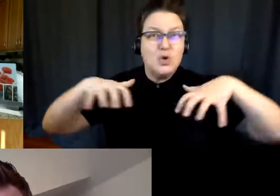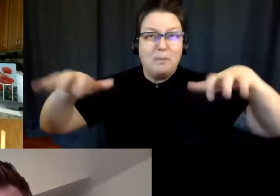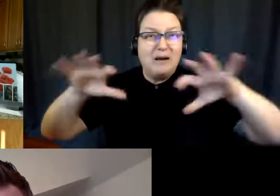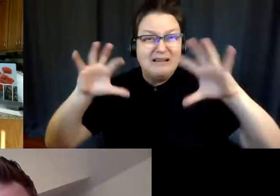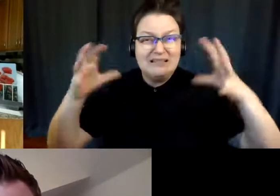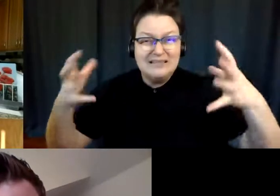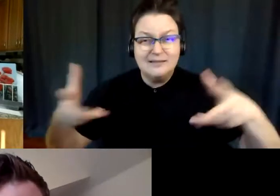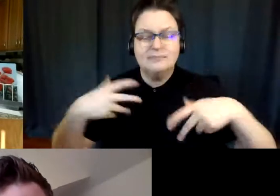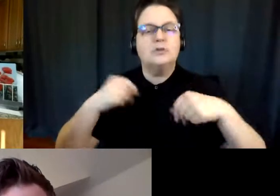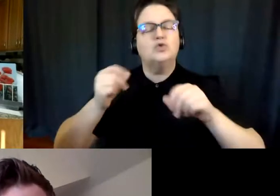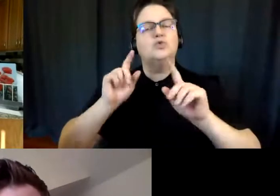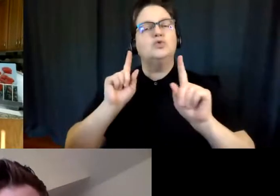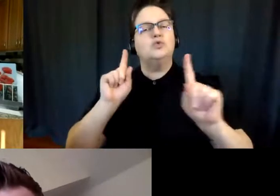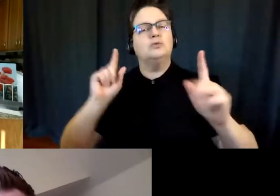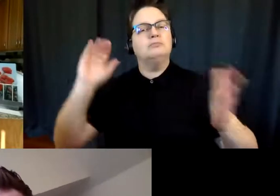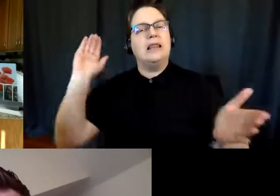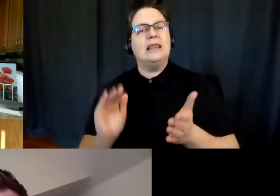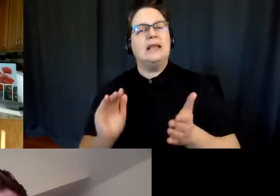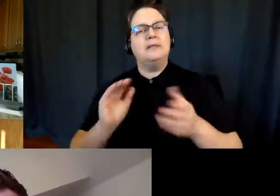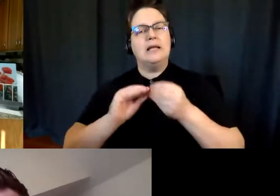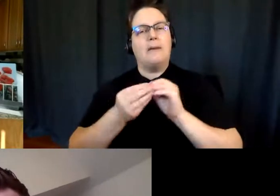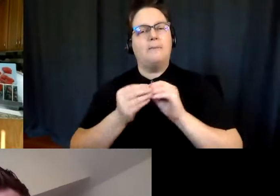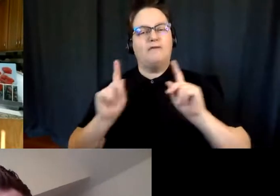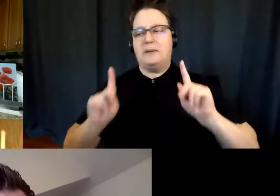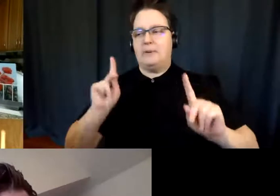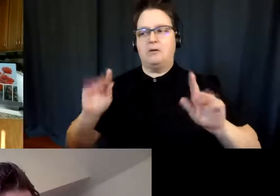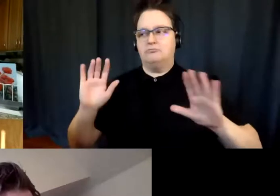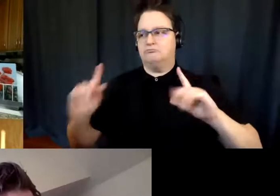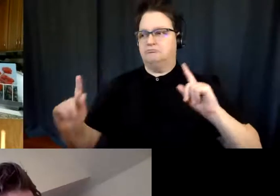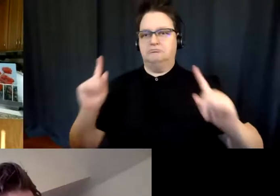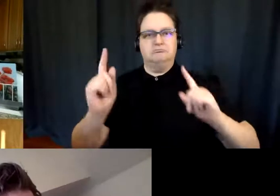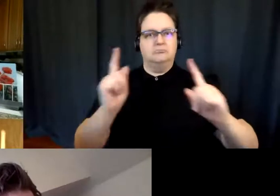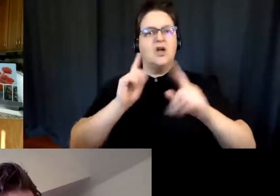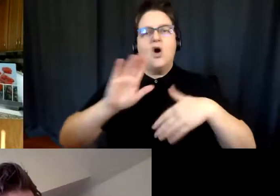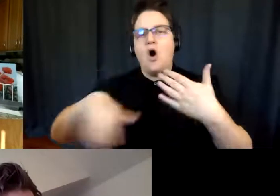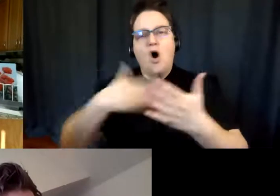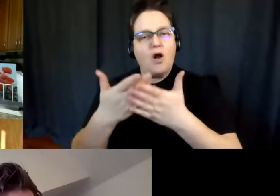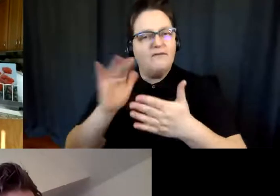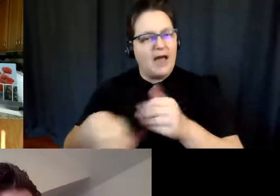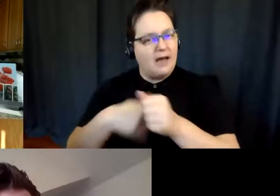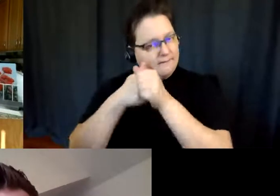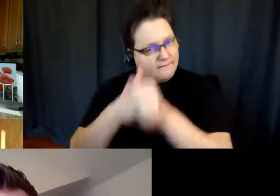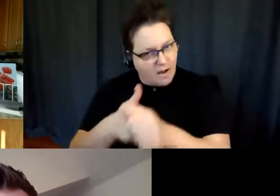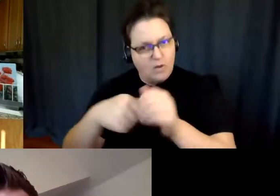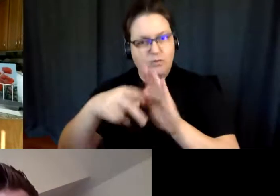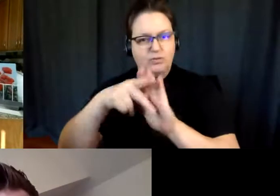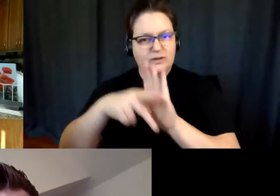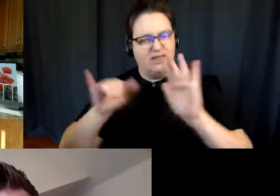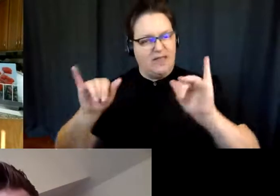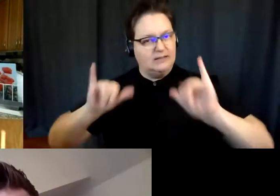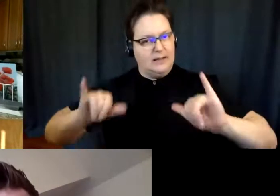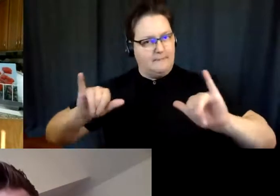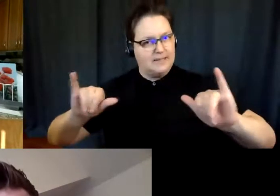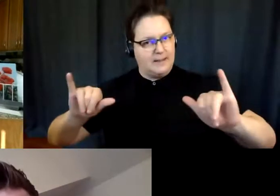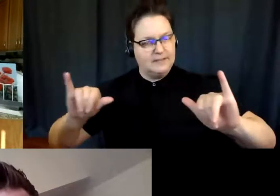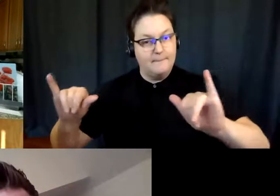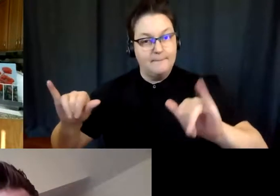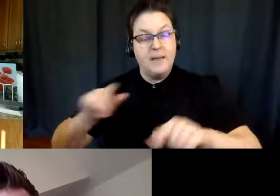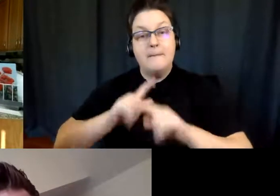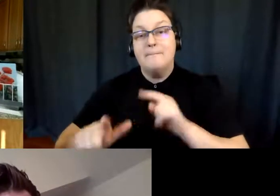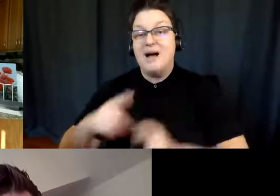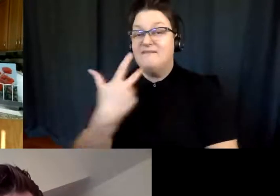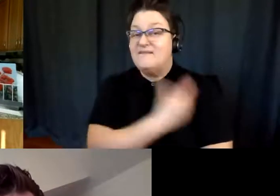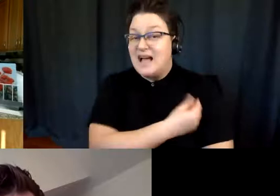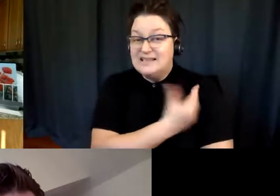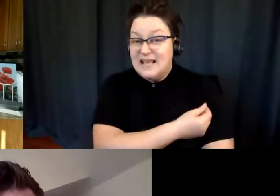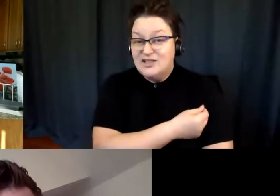same kinds of public health recommendations are important. The thing that really changes after vaccination